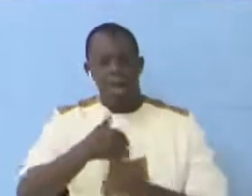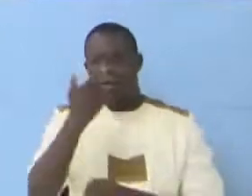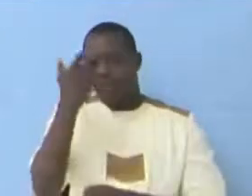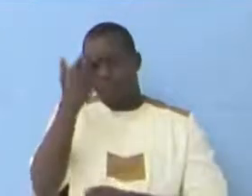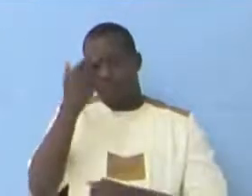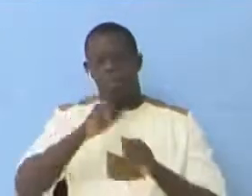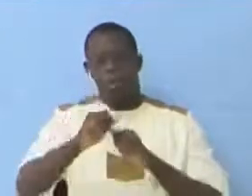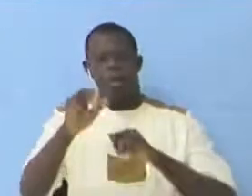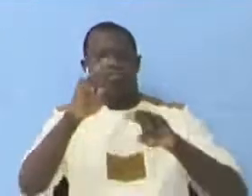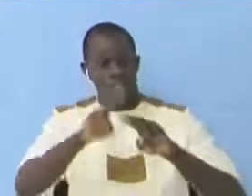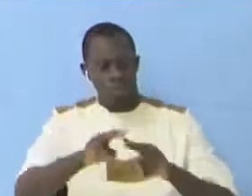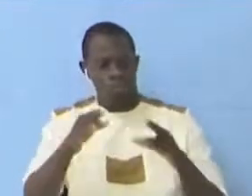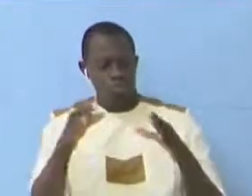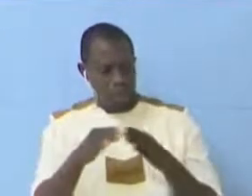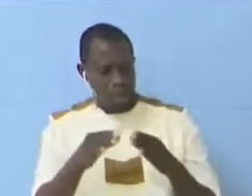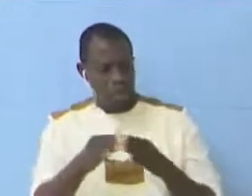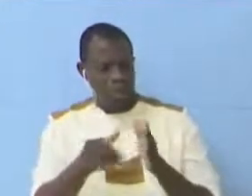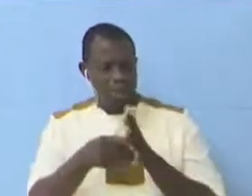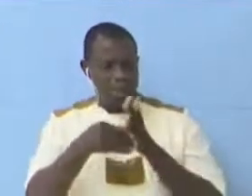directors and at least,